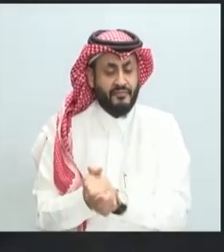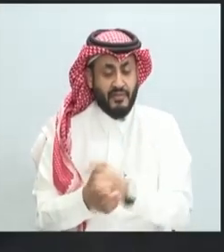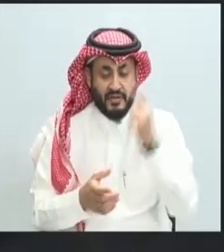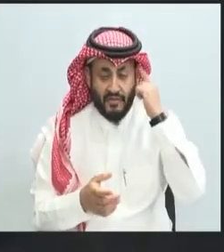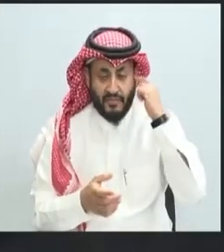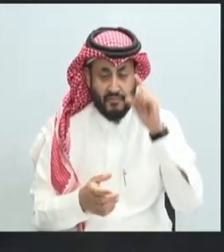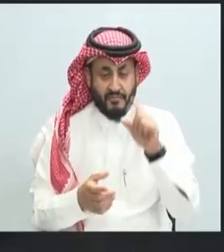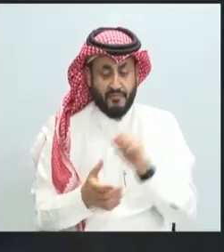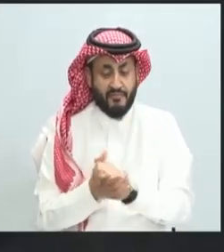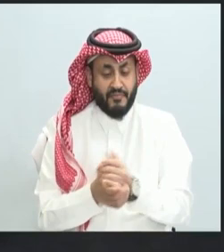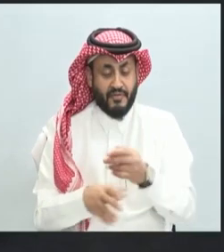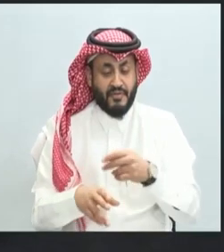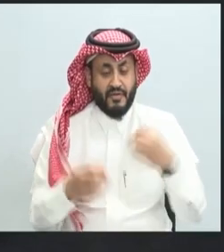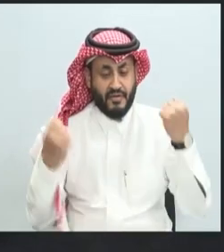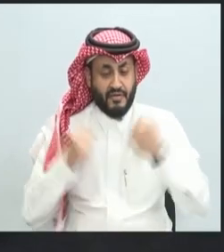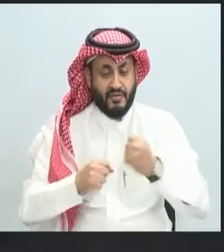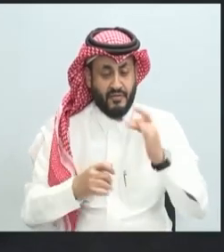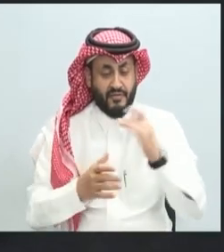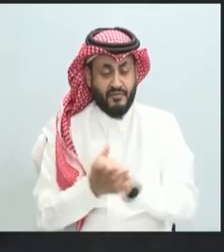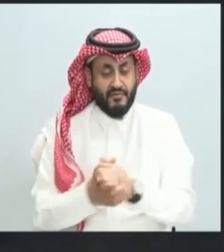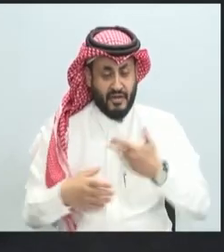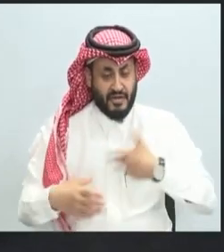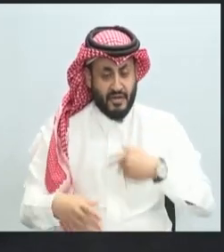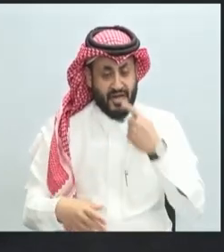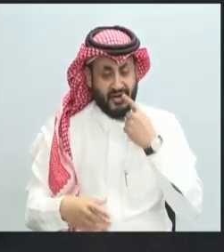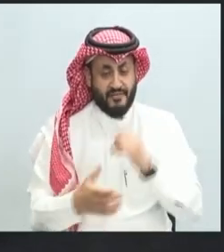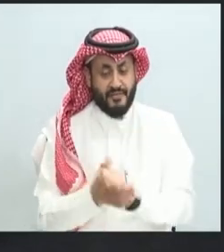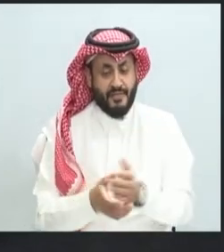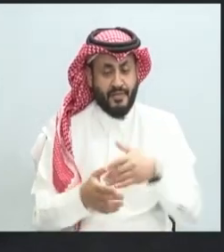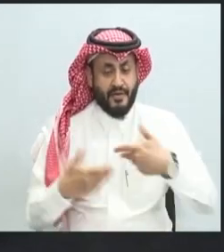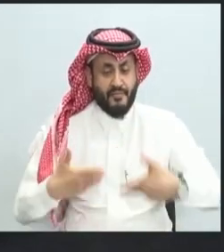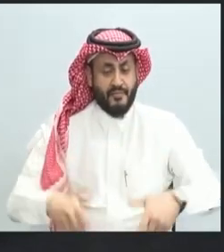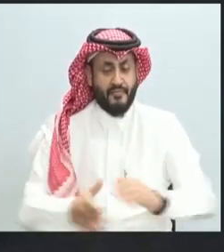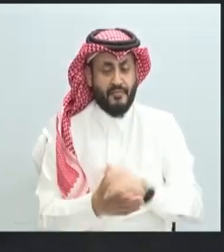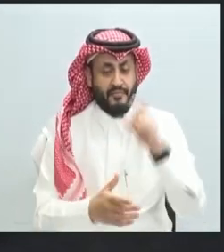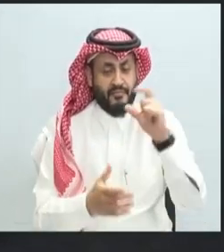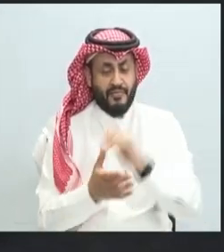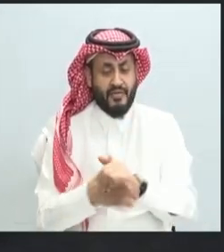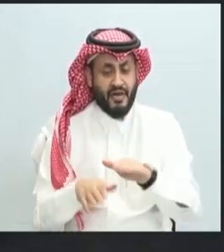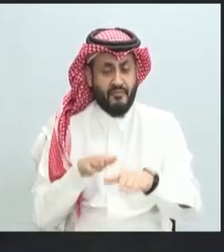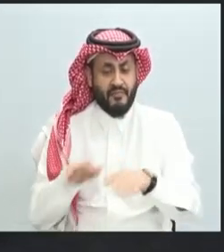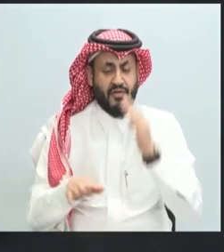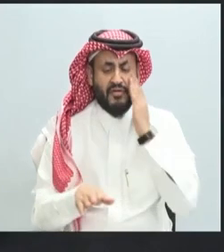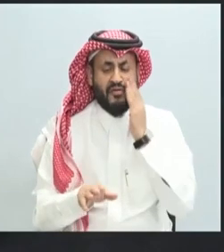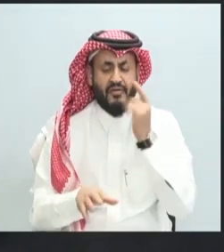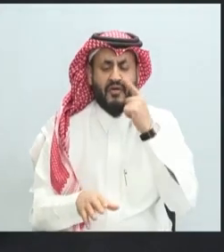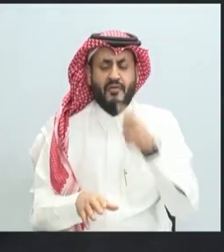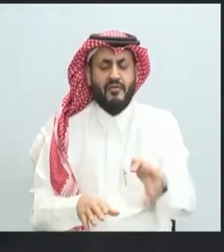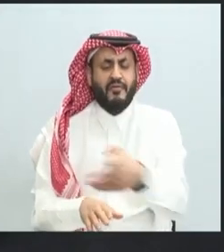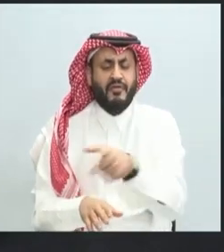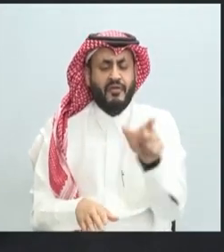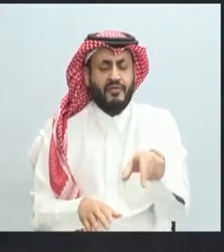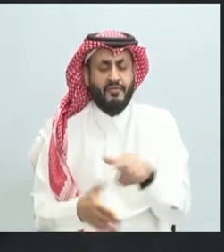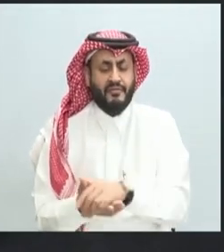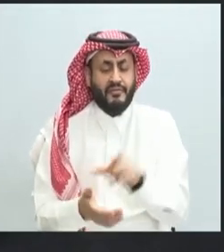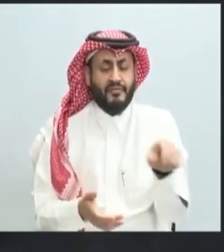hair, green jacket, white t-shirt, blue skirt, and pink shoes? Can you find someone